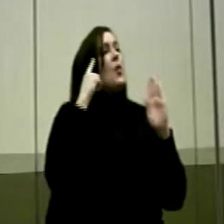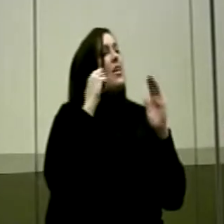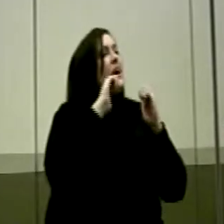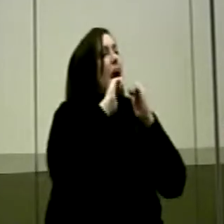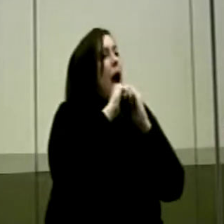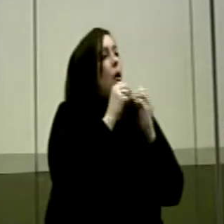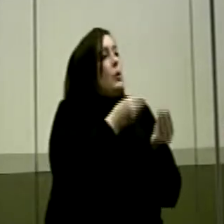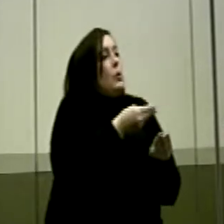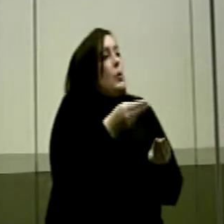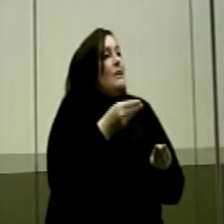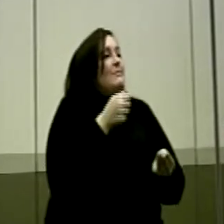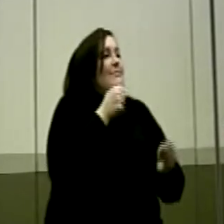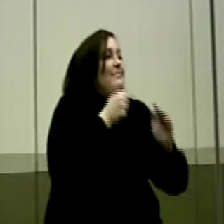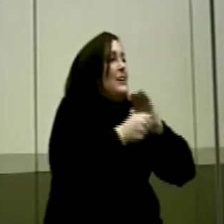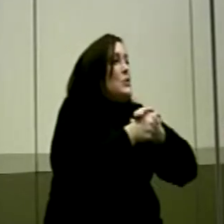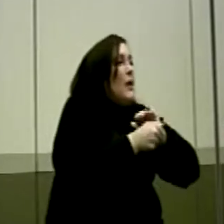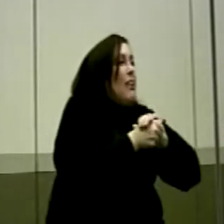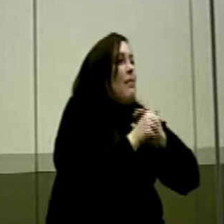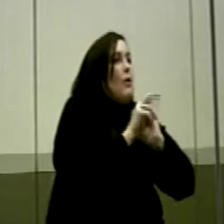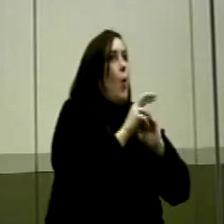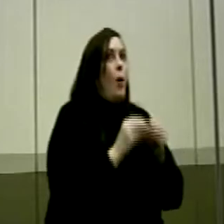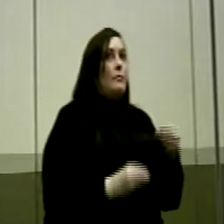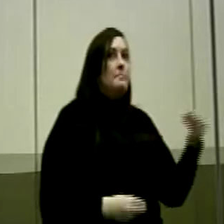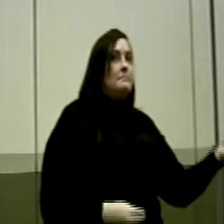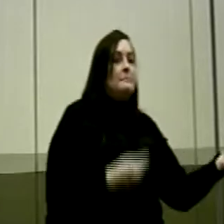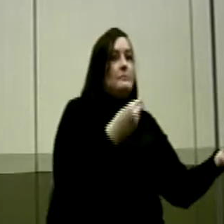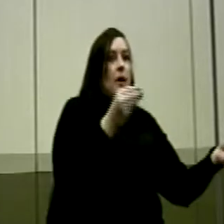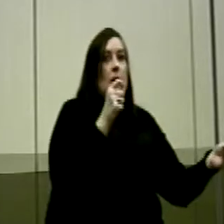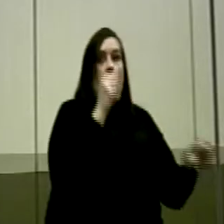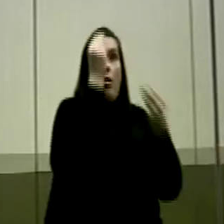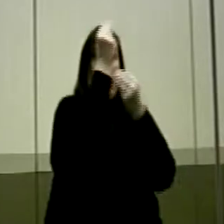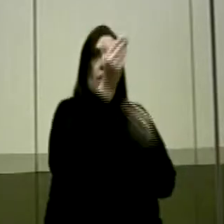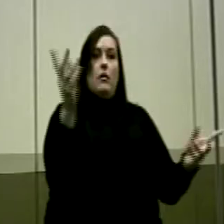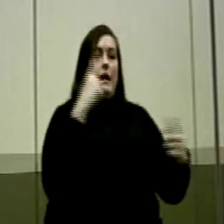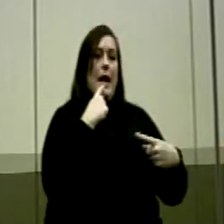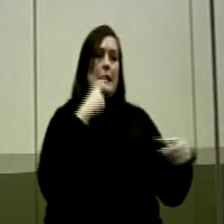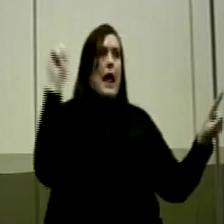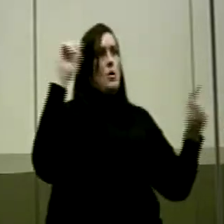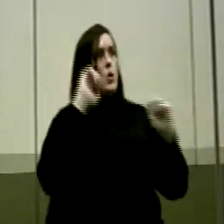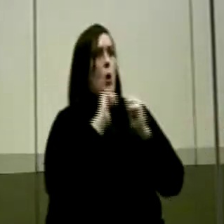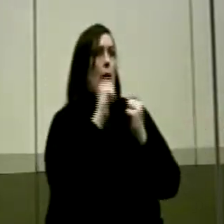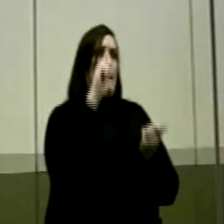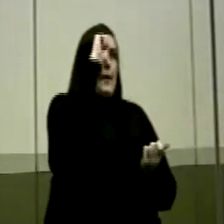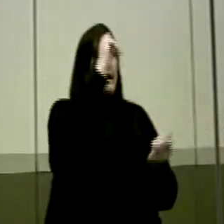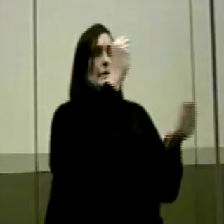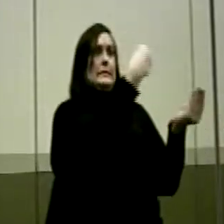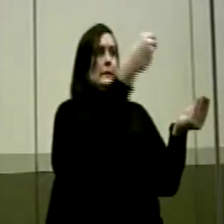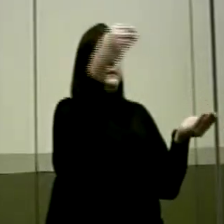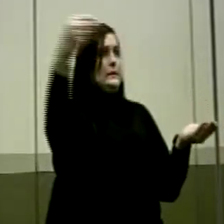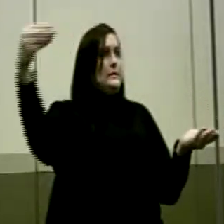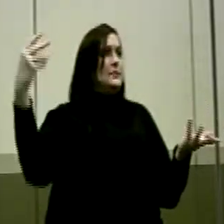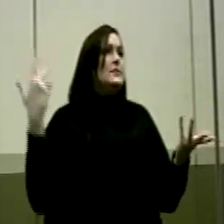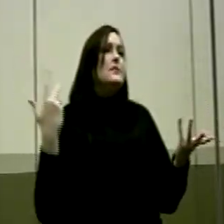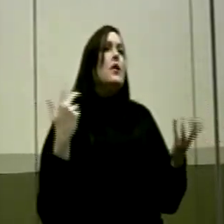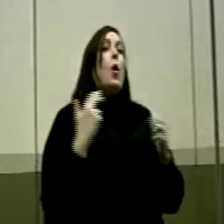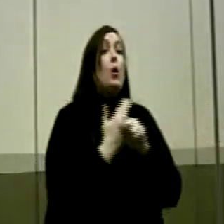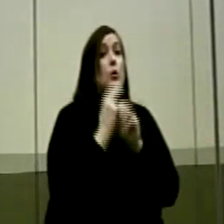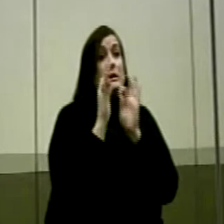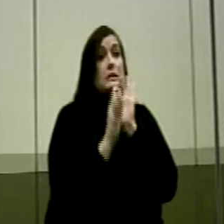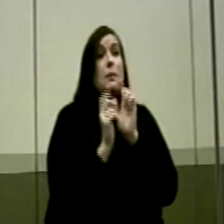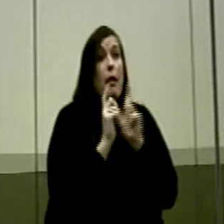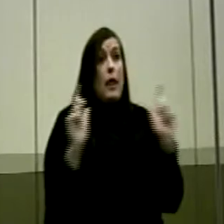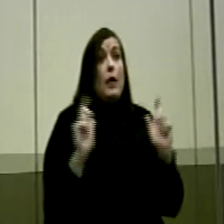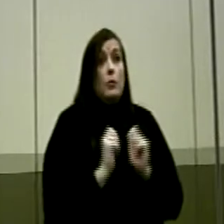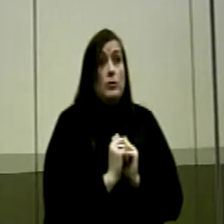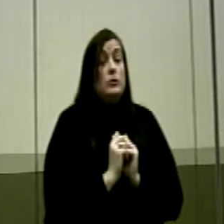do it discreetly or without letting every kid know. Or using like the simple language that's in like the